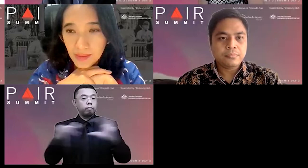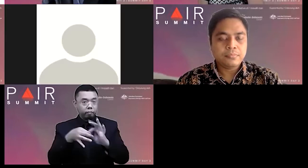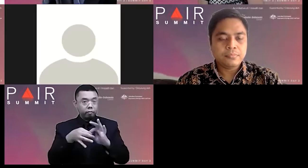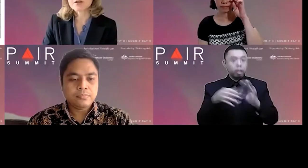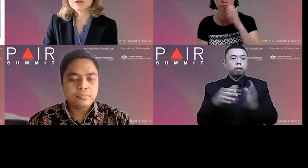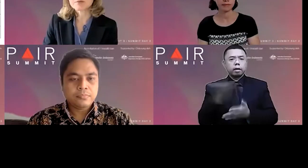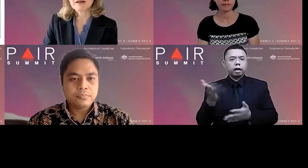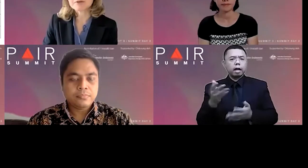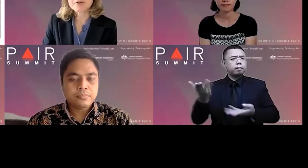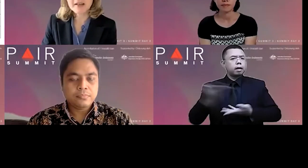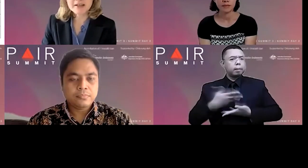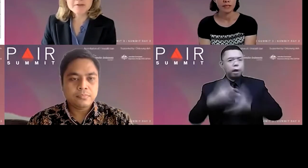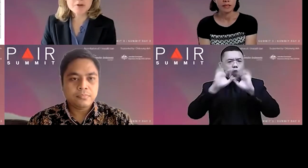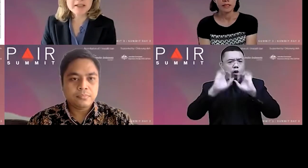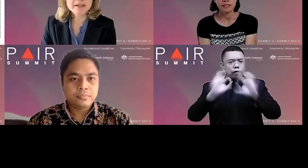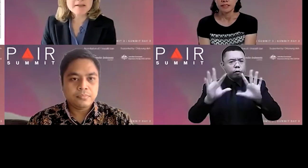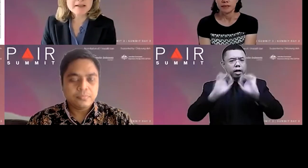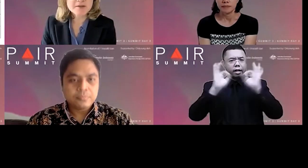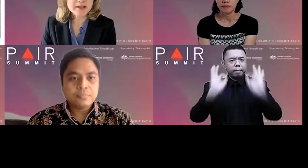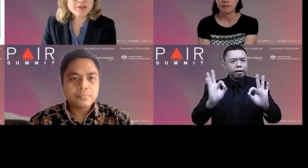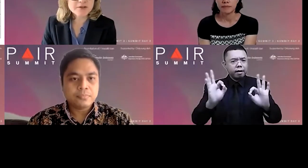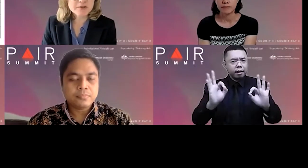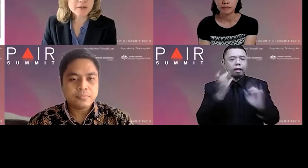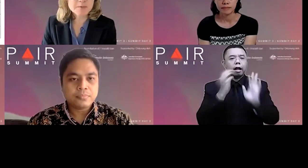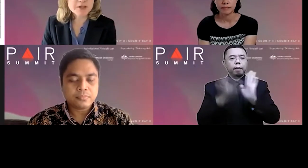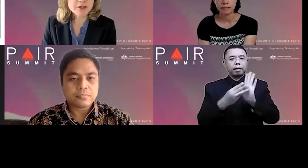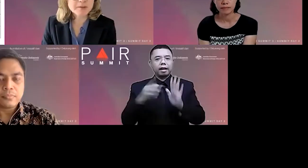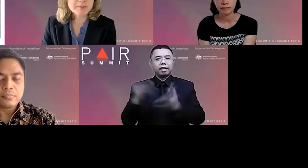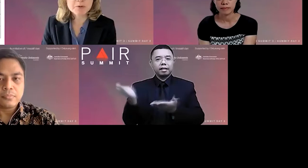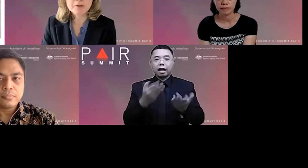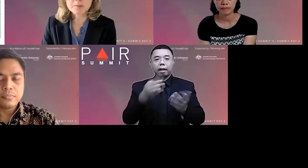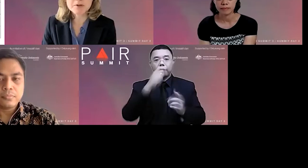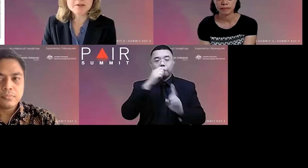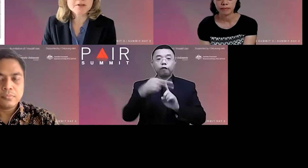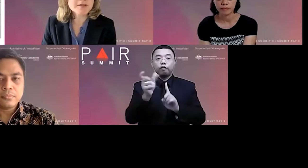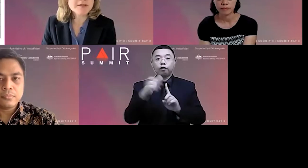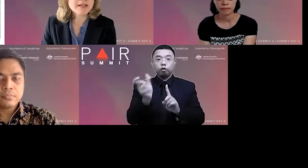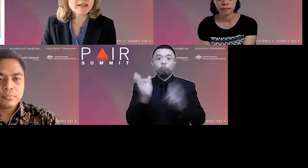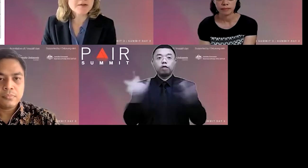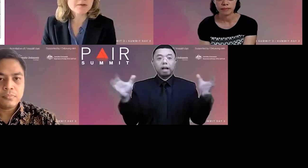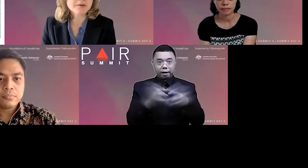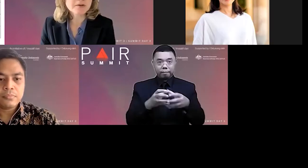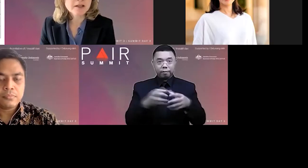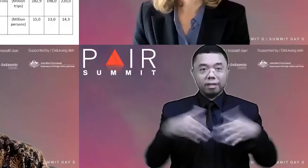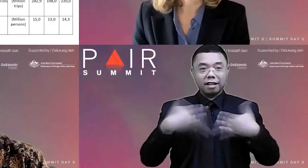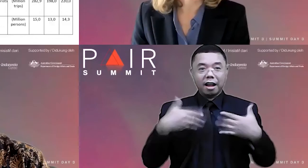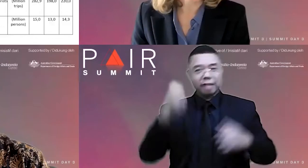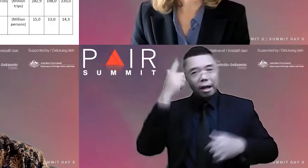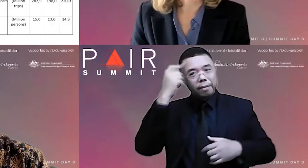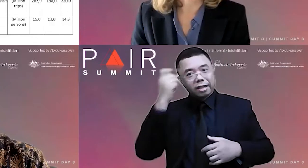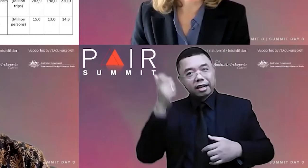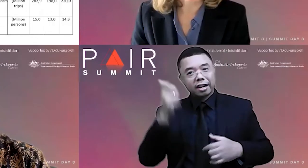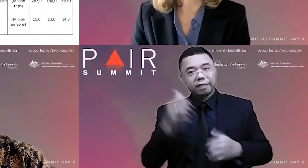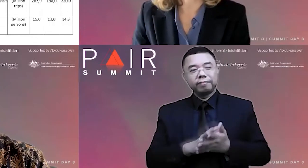impact. So, Pak Putu, thank you for joining us, and it's great to learn a bit more from you. Could you just take us through